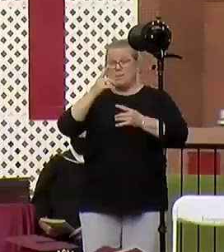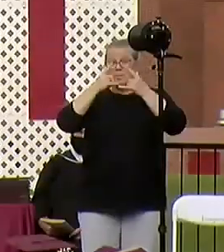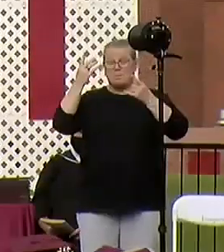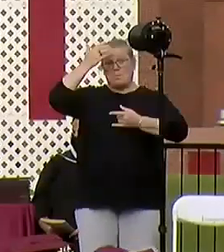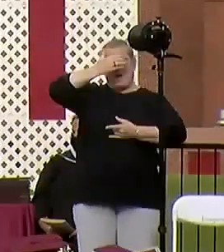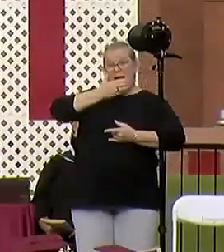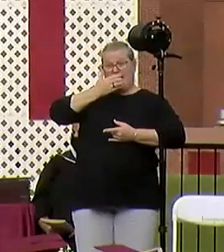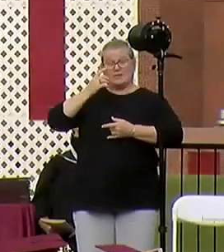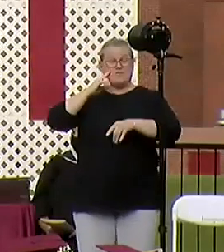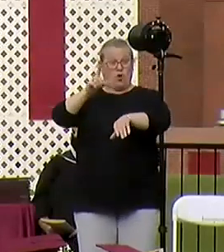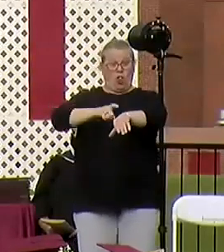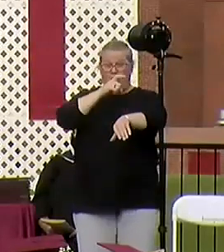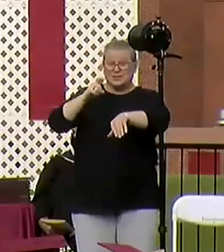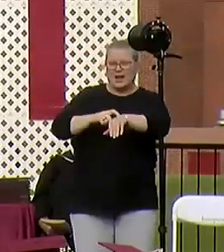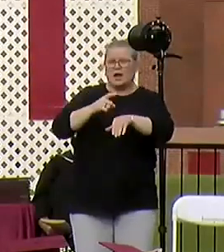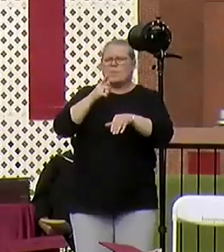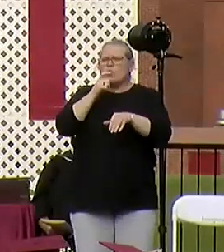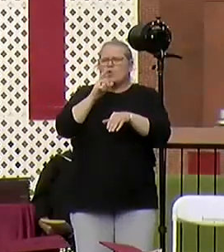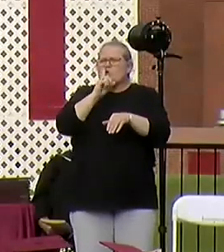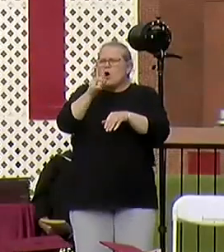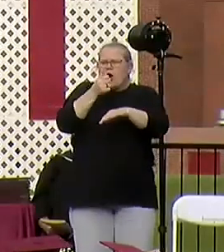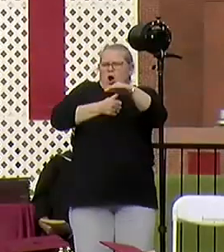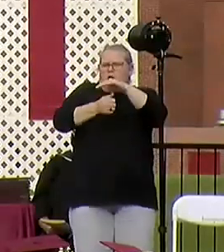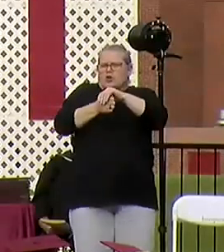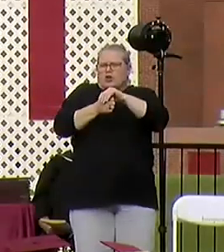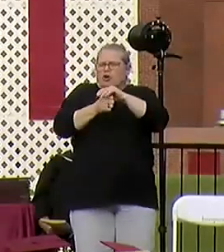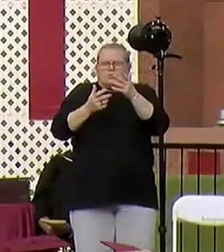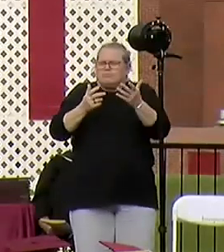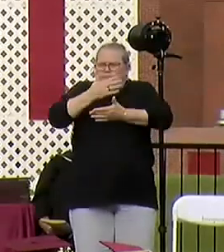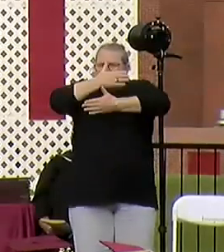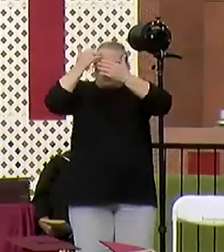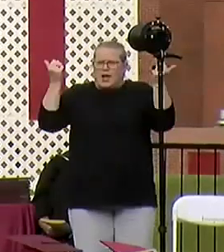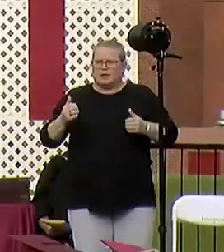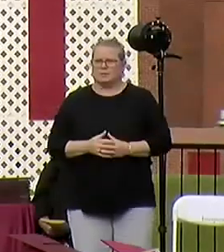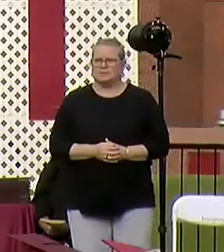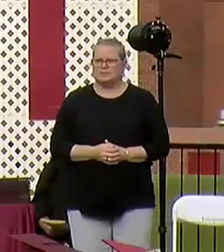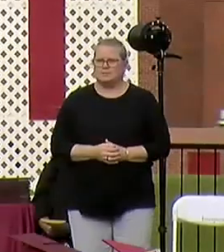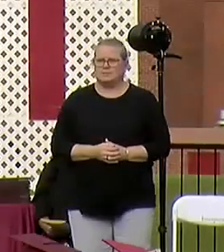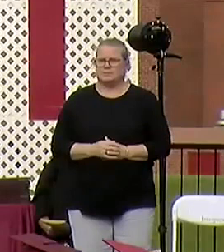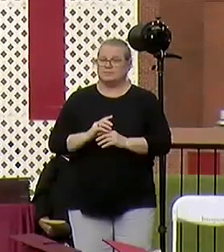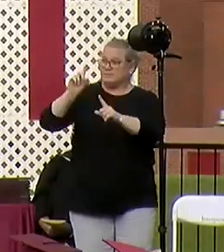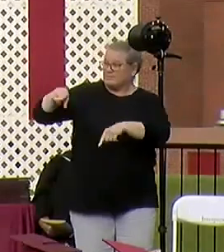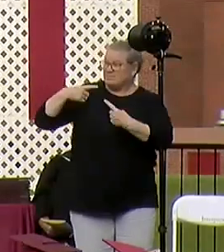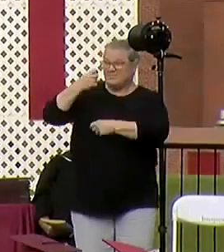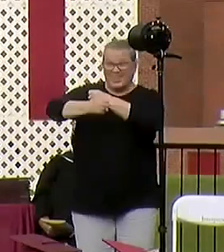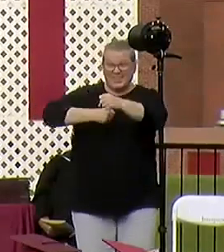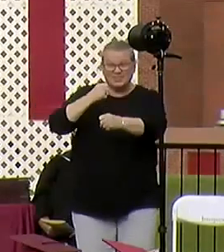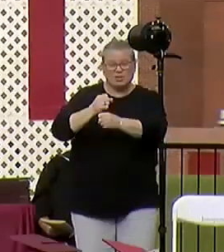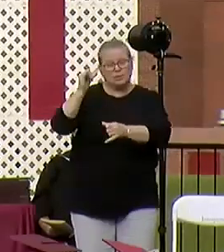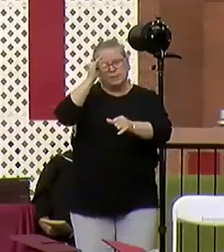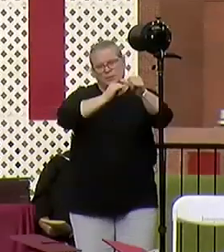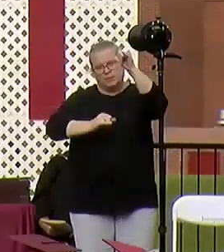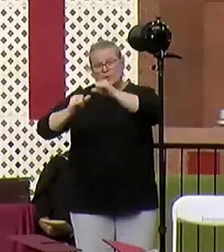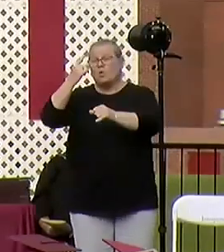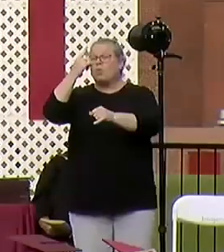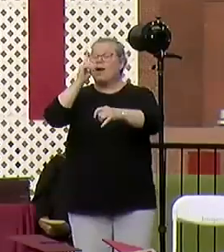One of the positives from this crazy year is that in the midst of every, or almost every, interminably